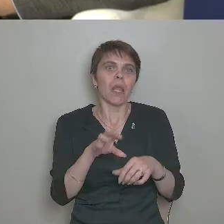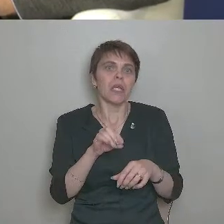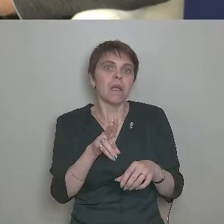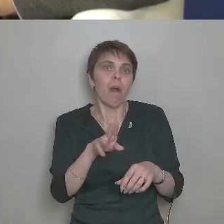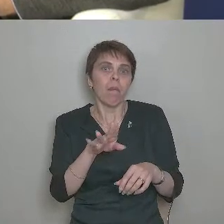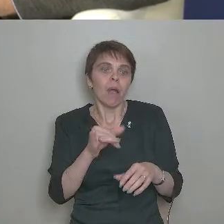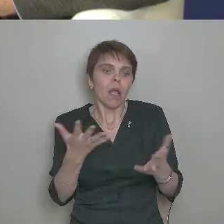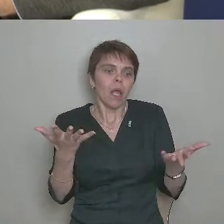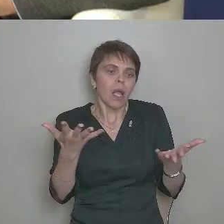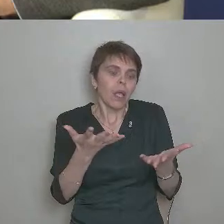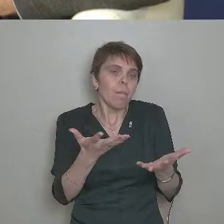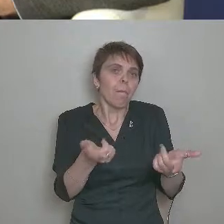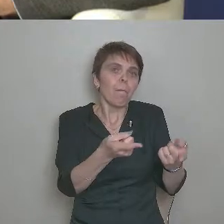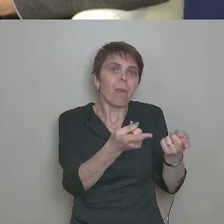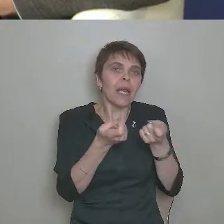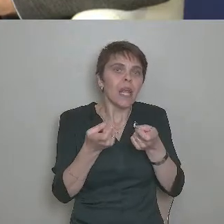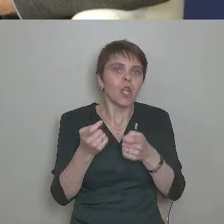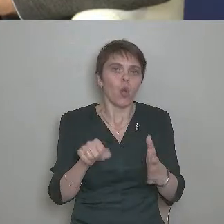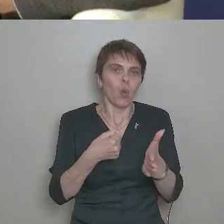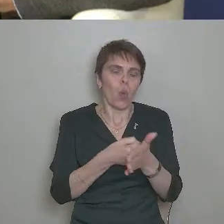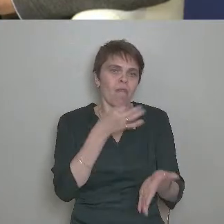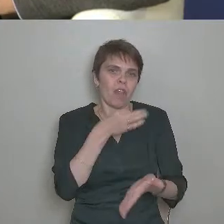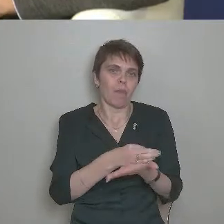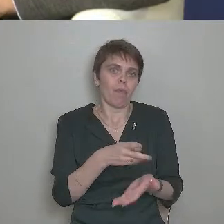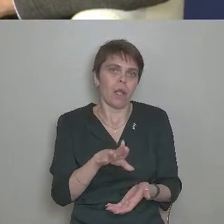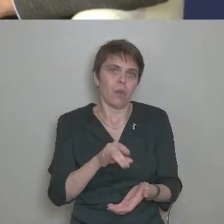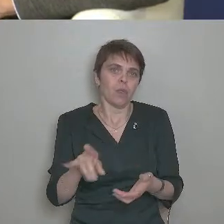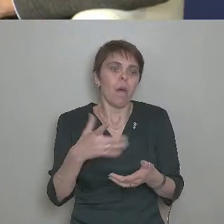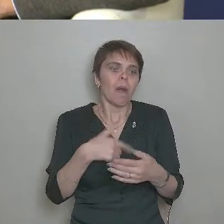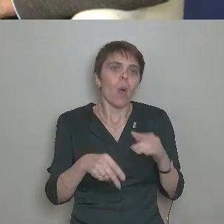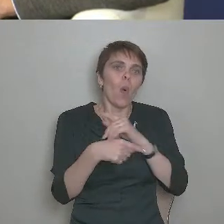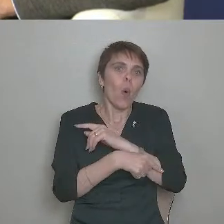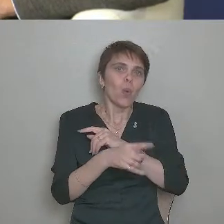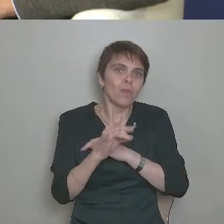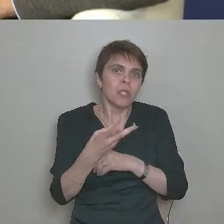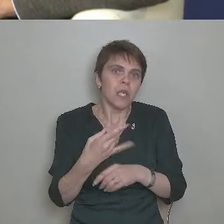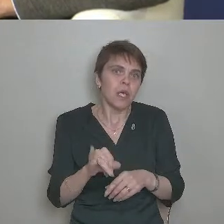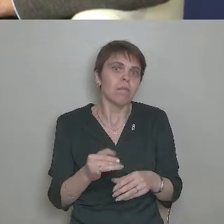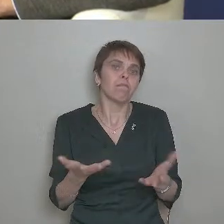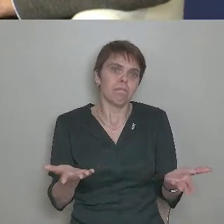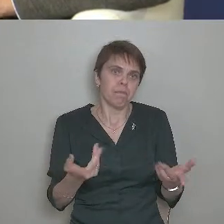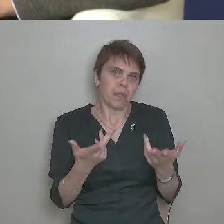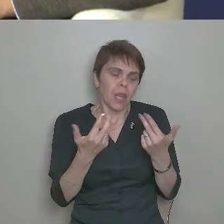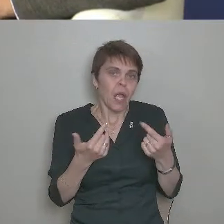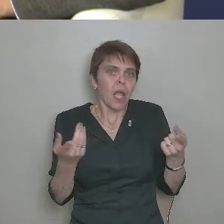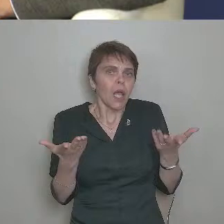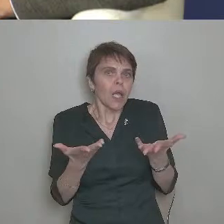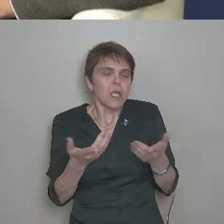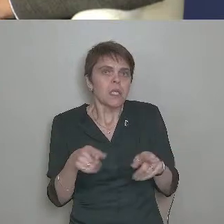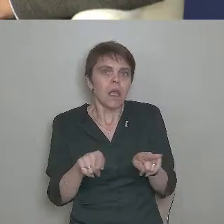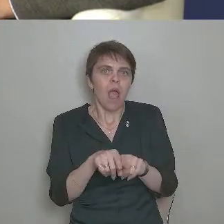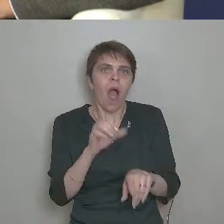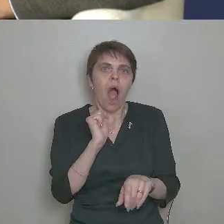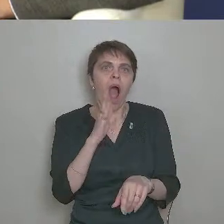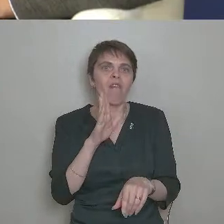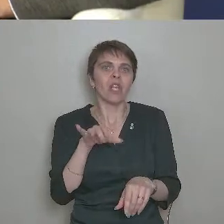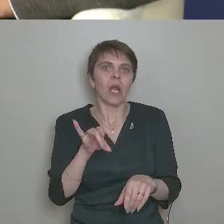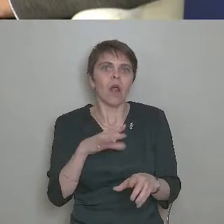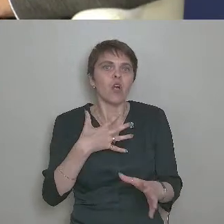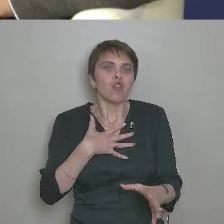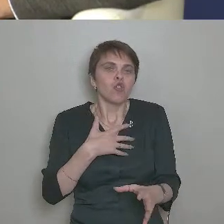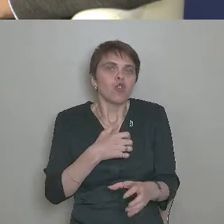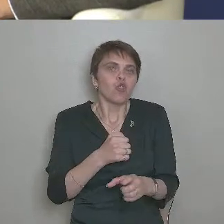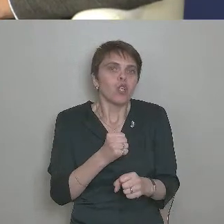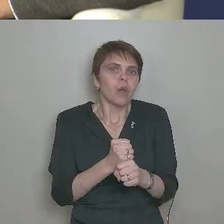properly, as it happens in other countries, or you can bring them to account. Otherwise, it looks